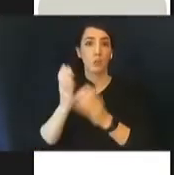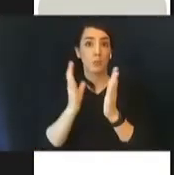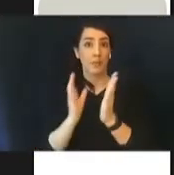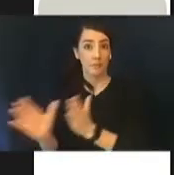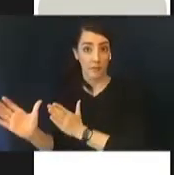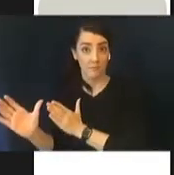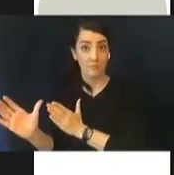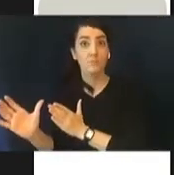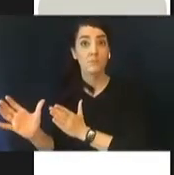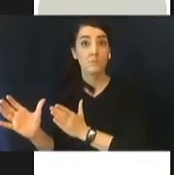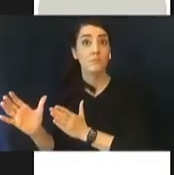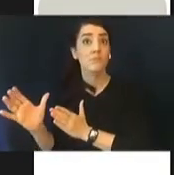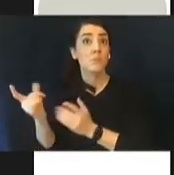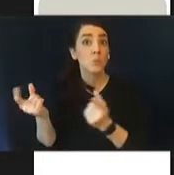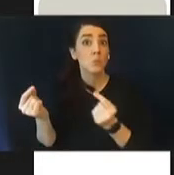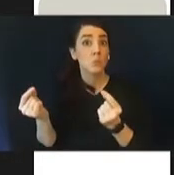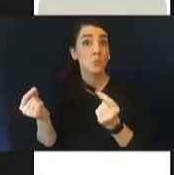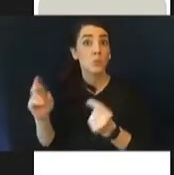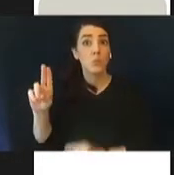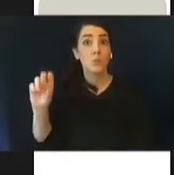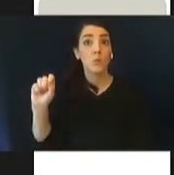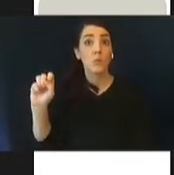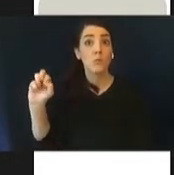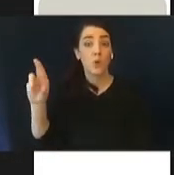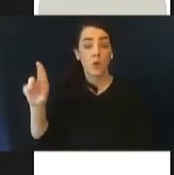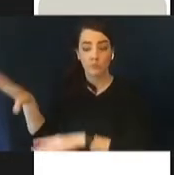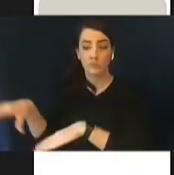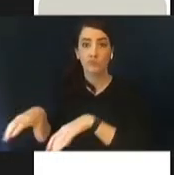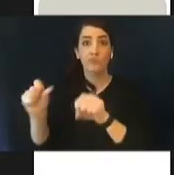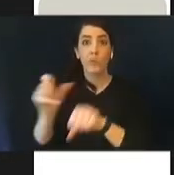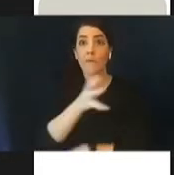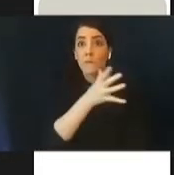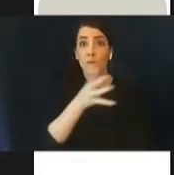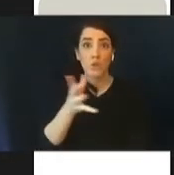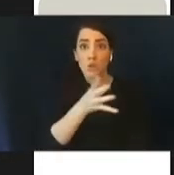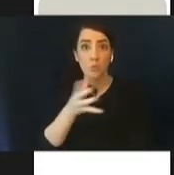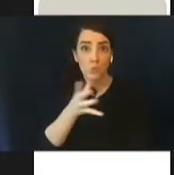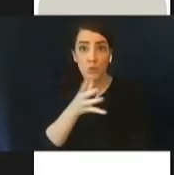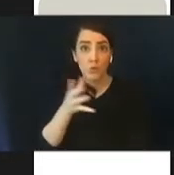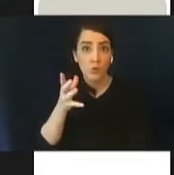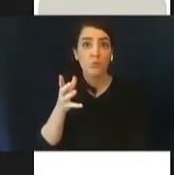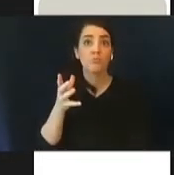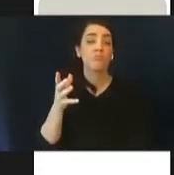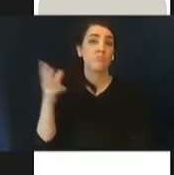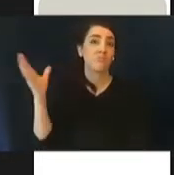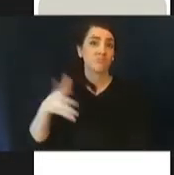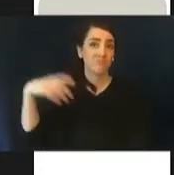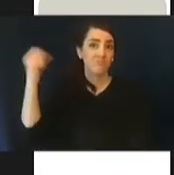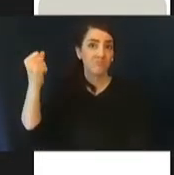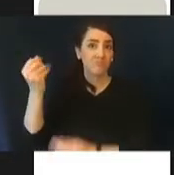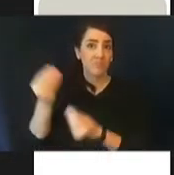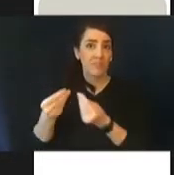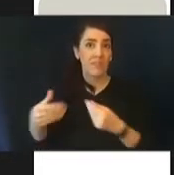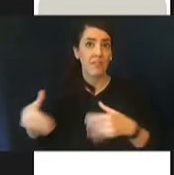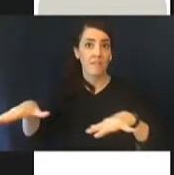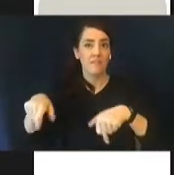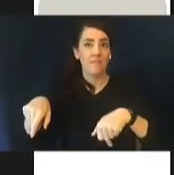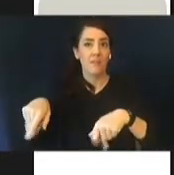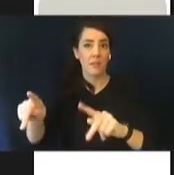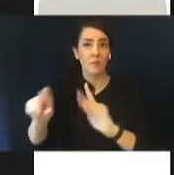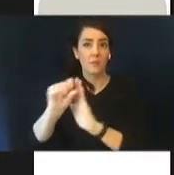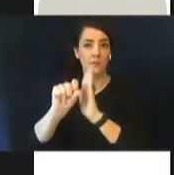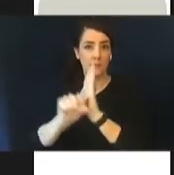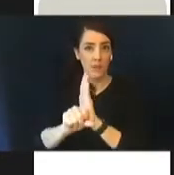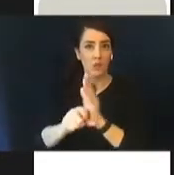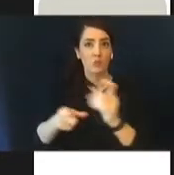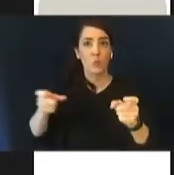Soviet state direct control over Ukraine's rich agricultural resources and allowed the state to control the supply of grain